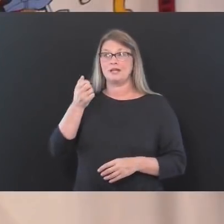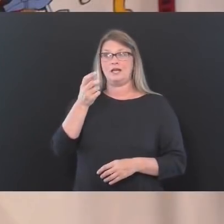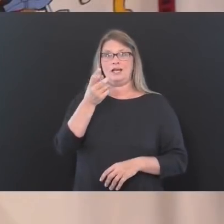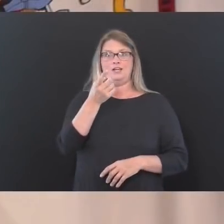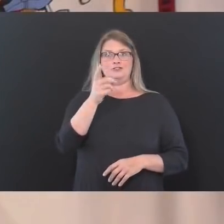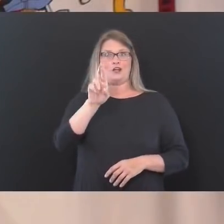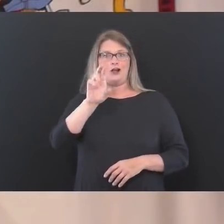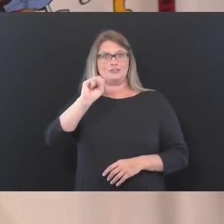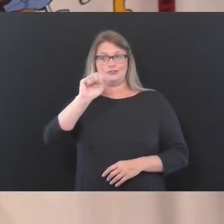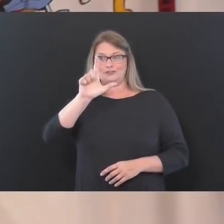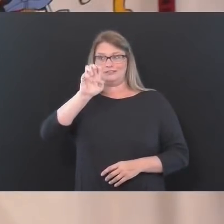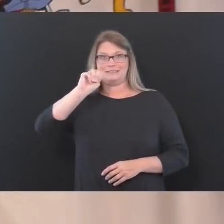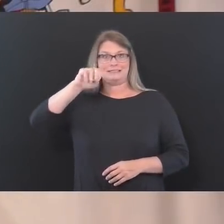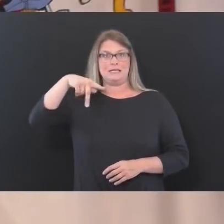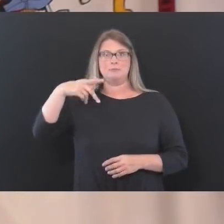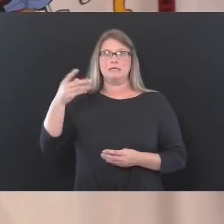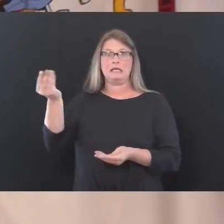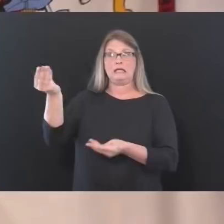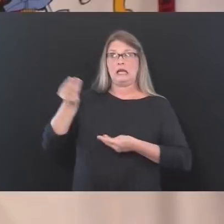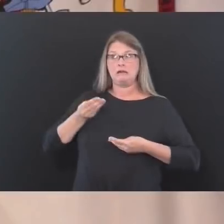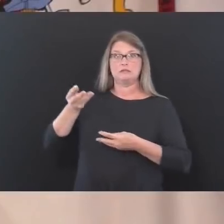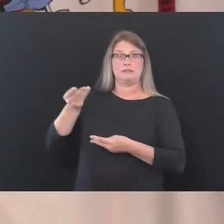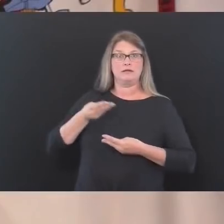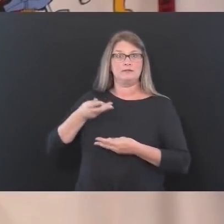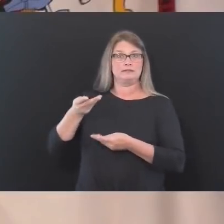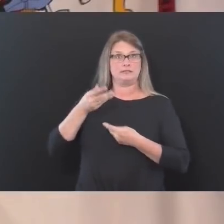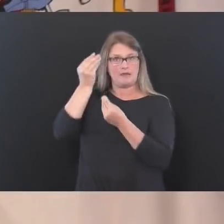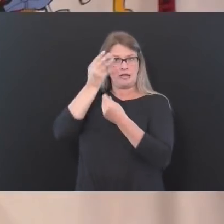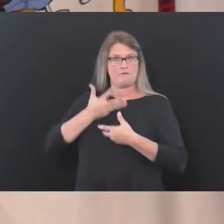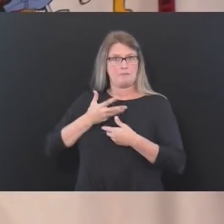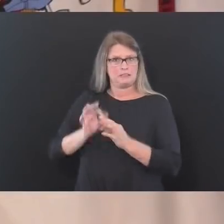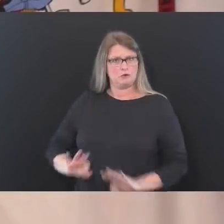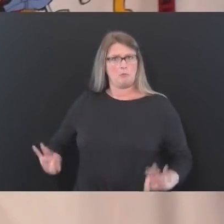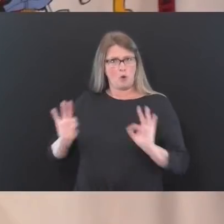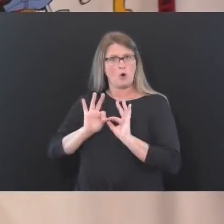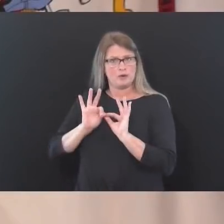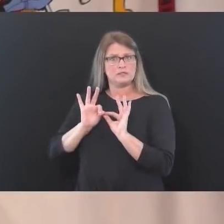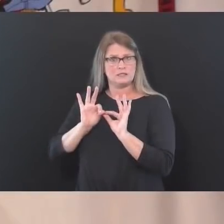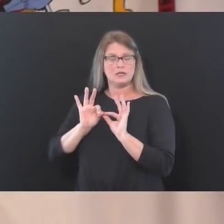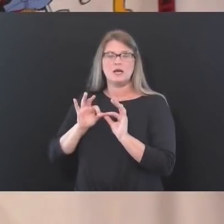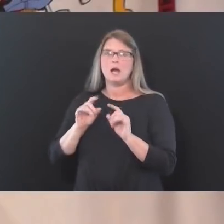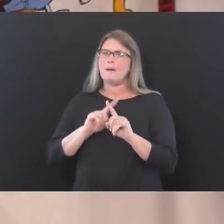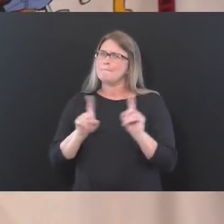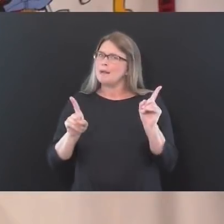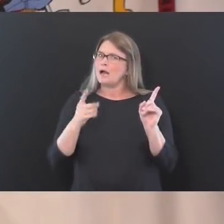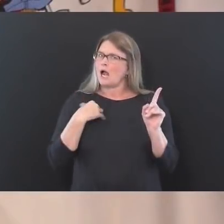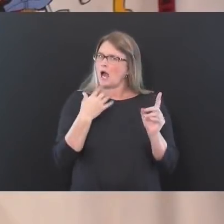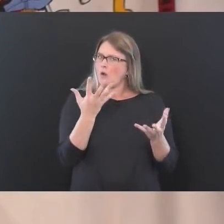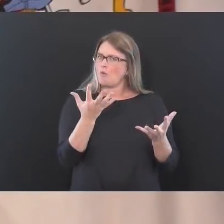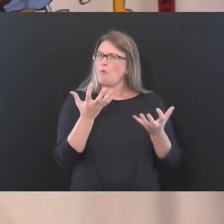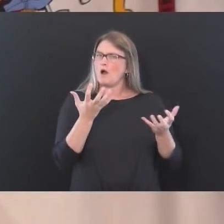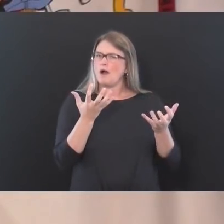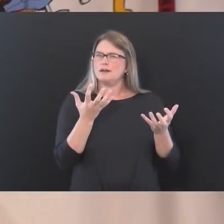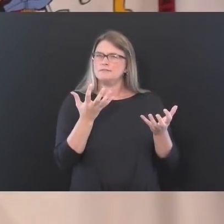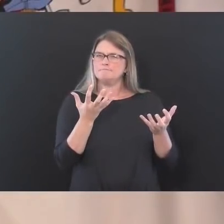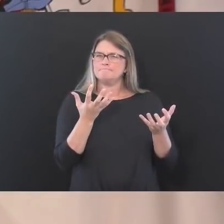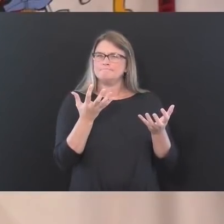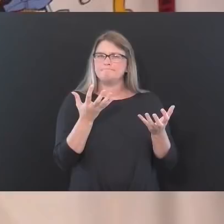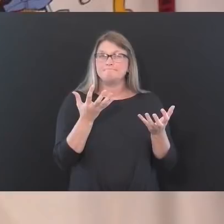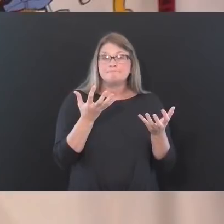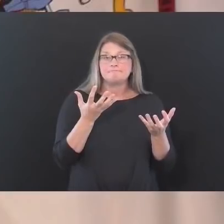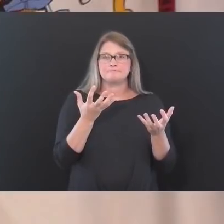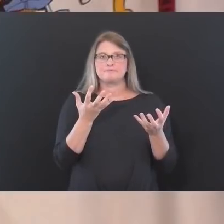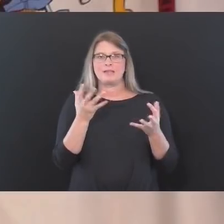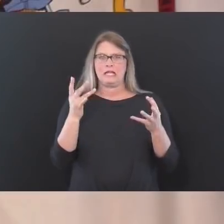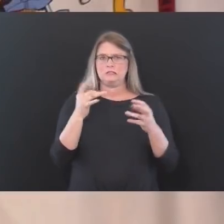of information, and I want to kind of, concise it,